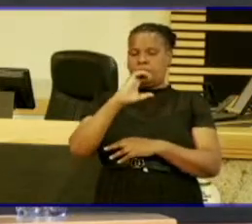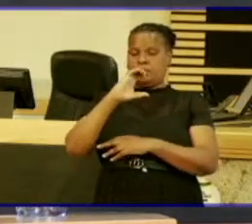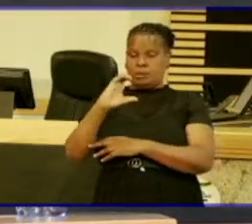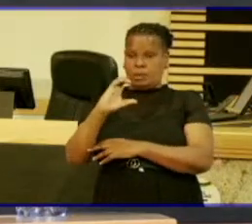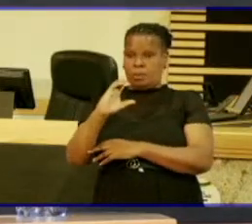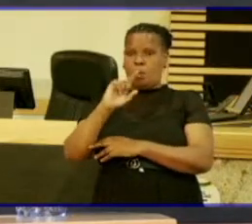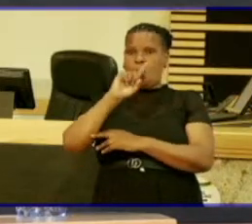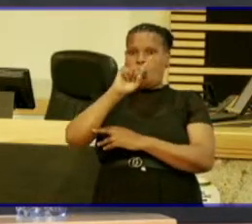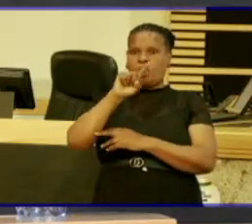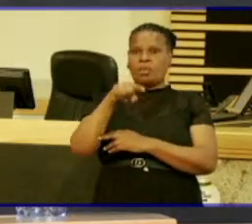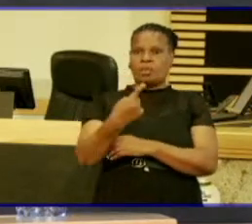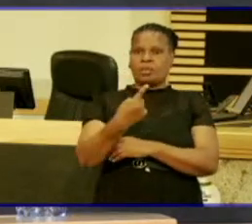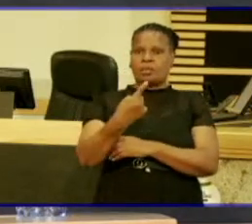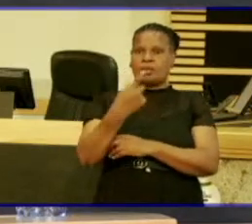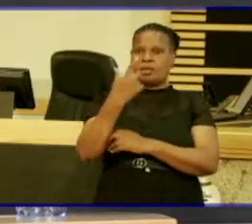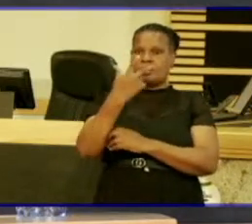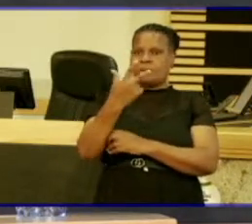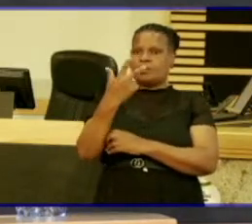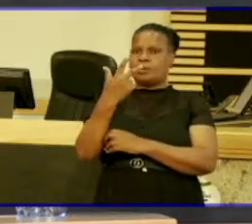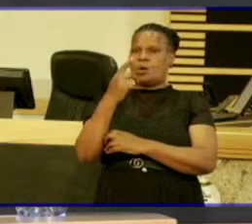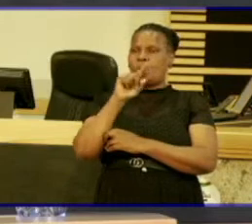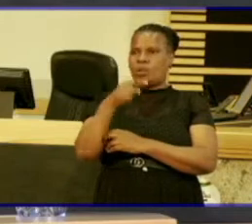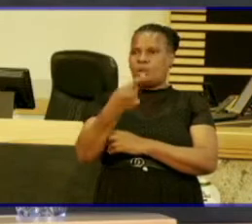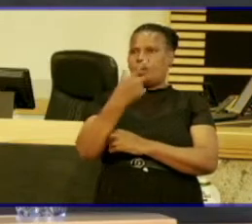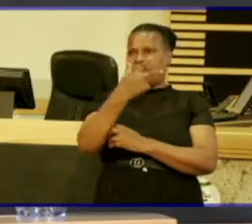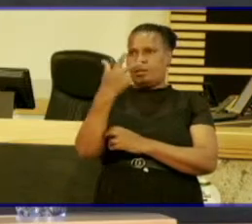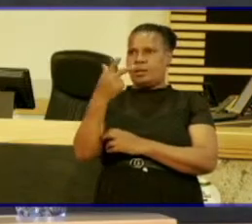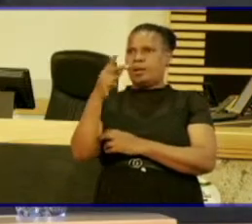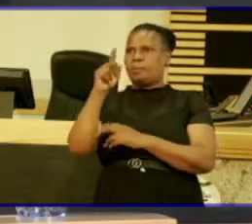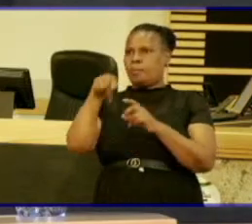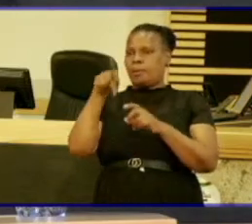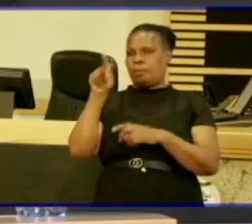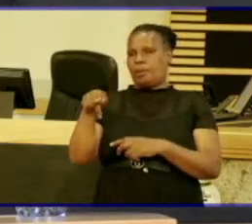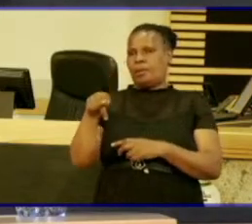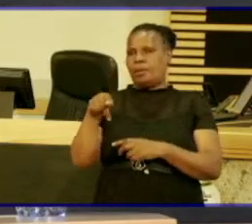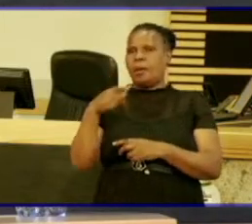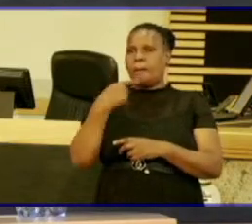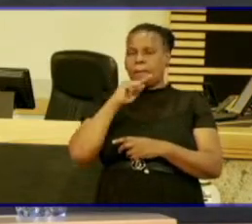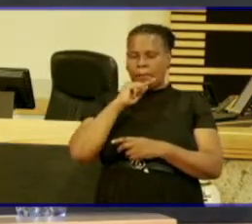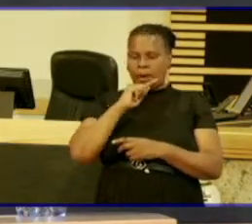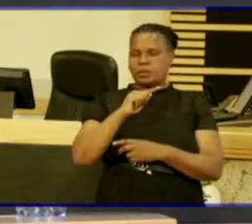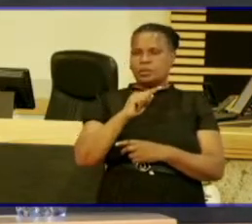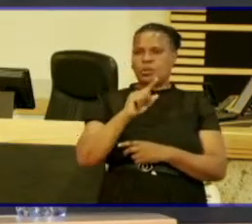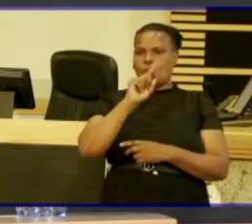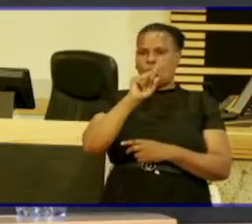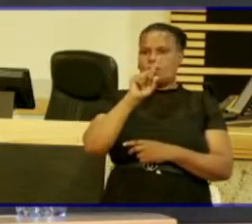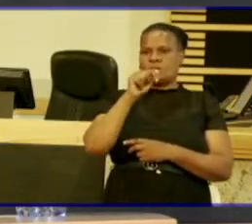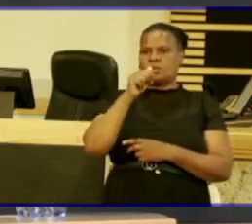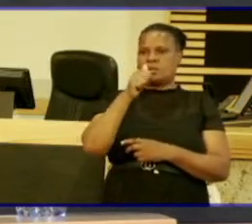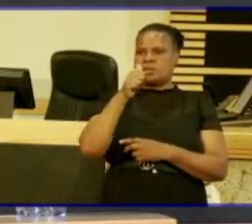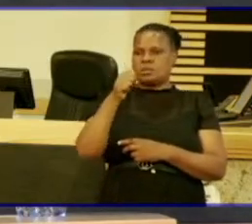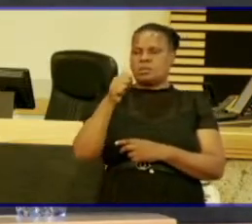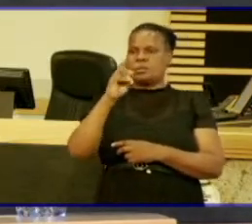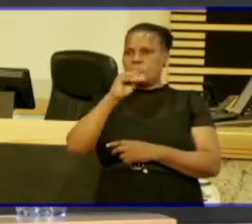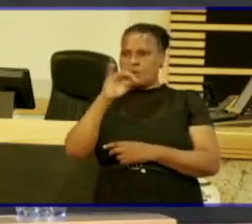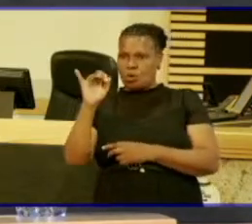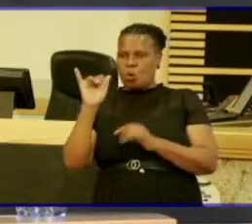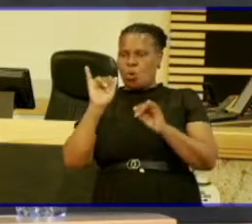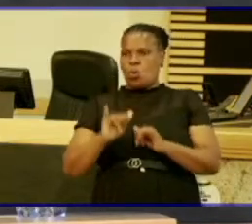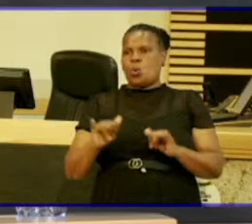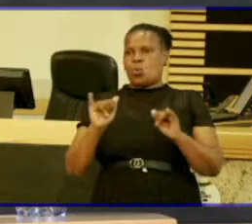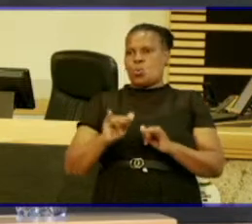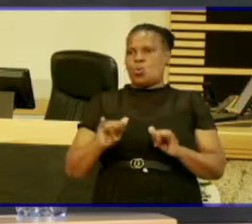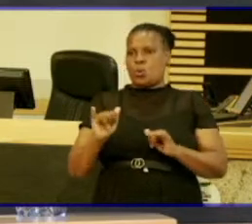128,000 people abaqeshweyo abasebenzele uhulumente. We have got 6.7 million yabantu abahleli phanga phandle abalindele inkonzo.